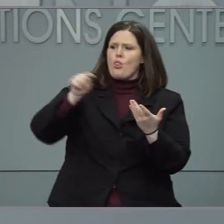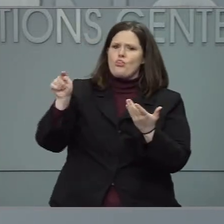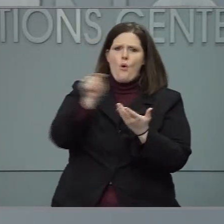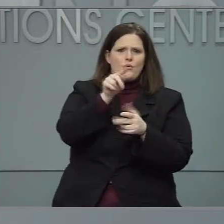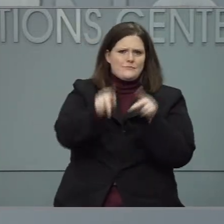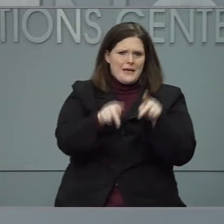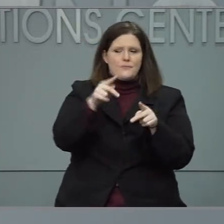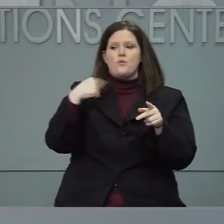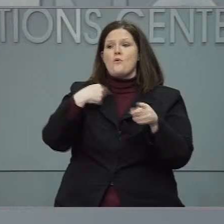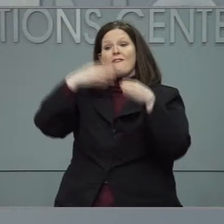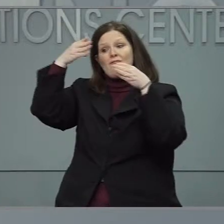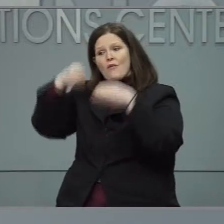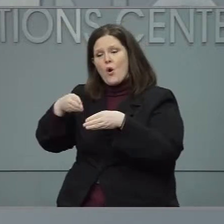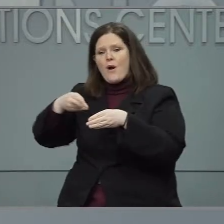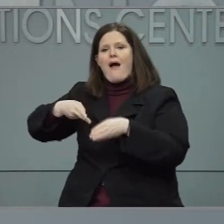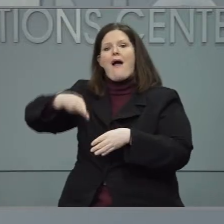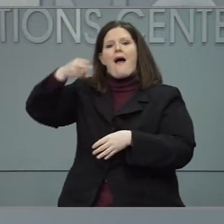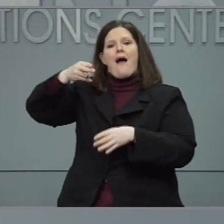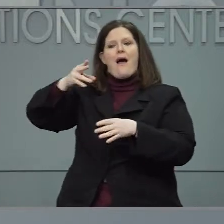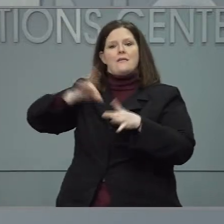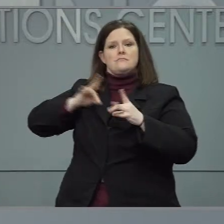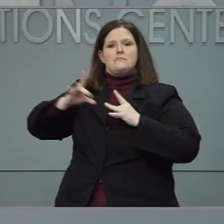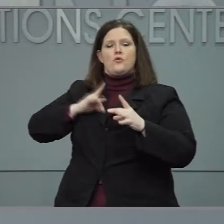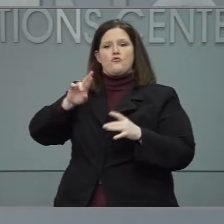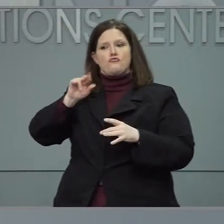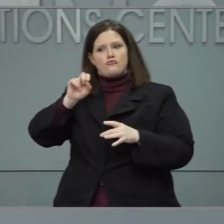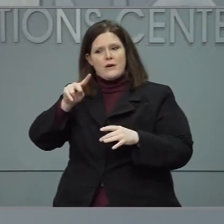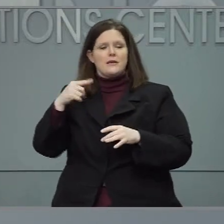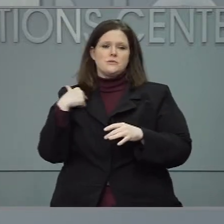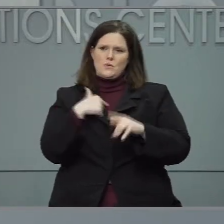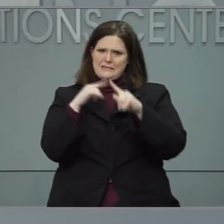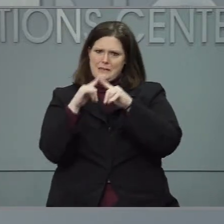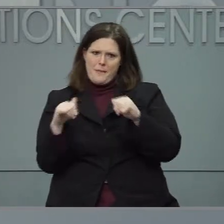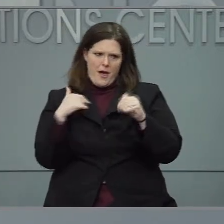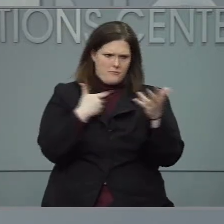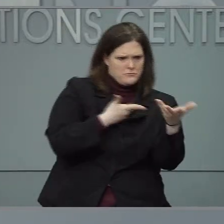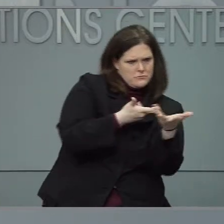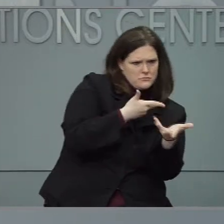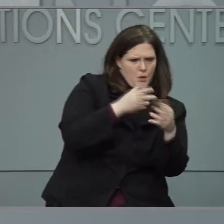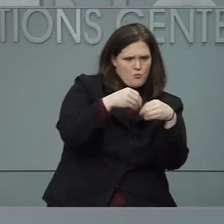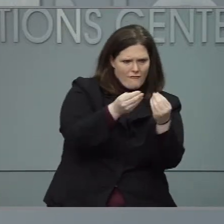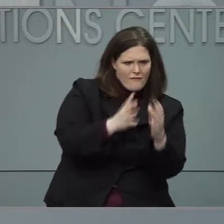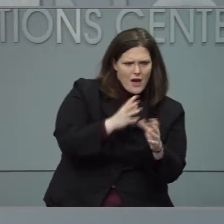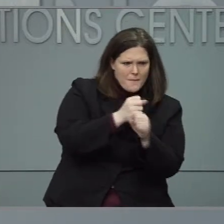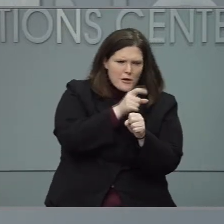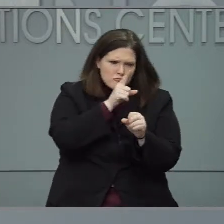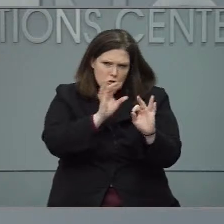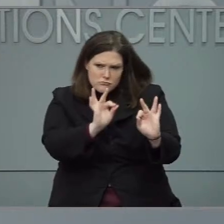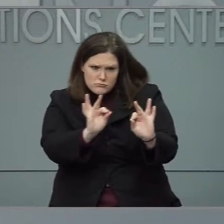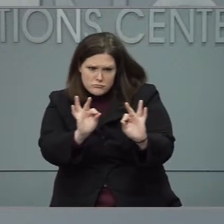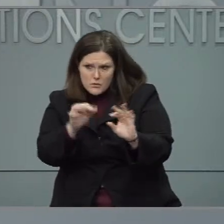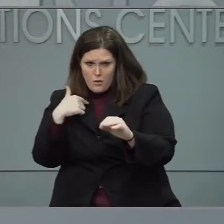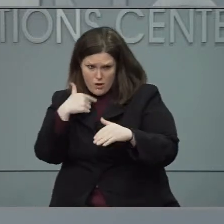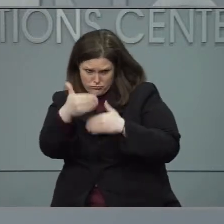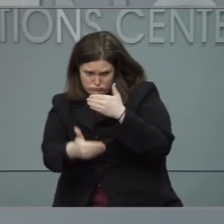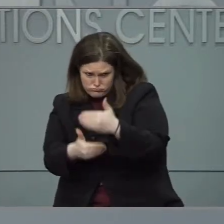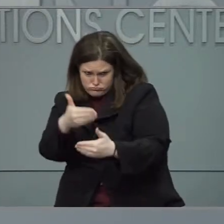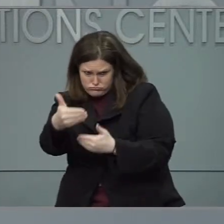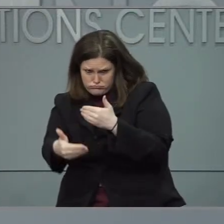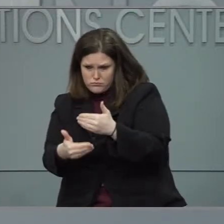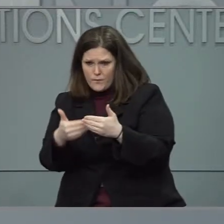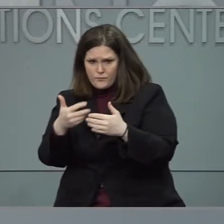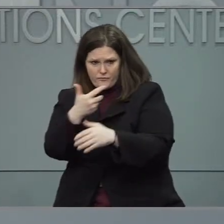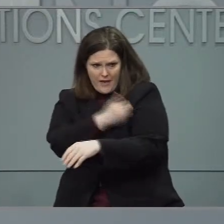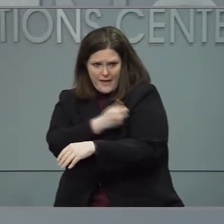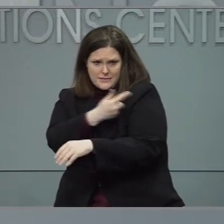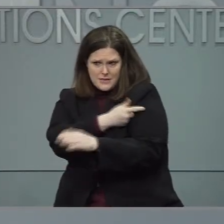condition. And we are continuing to talk to our vaccine providers all the time about making sure that we are appropriately moving